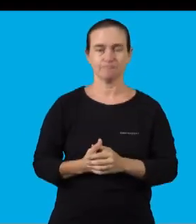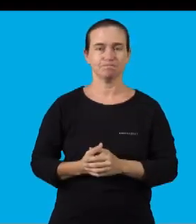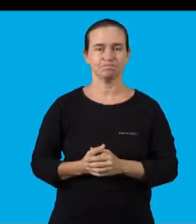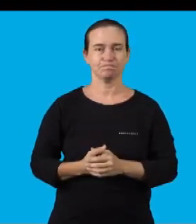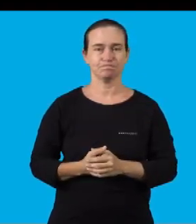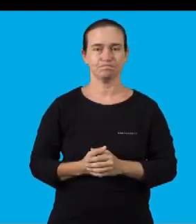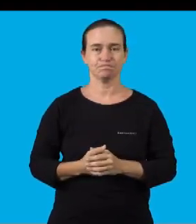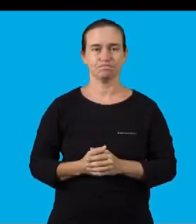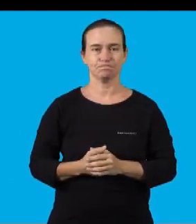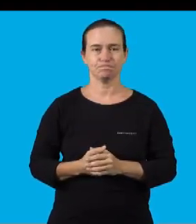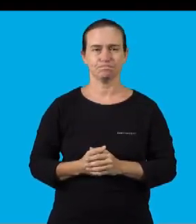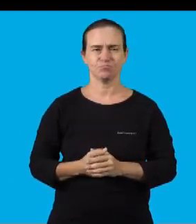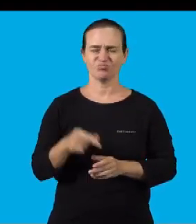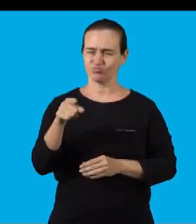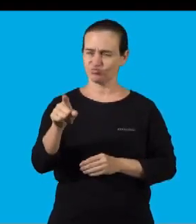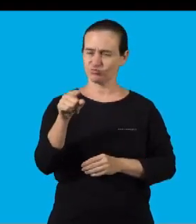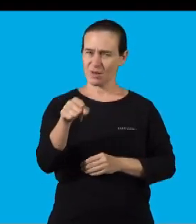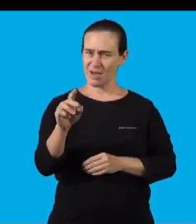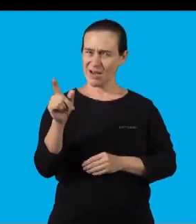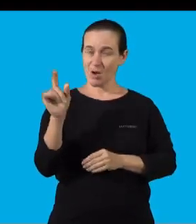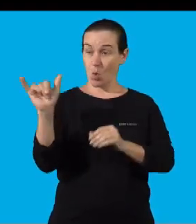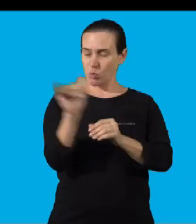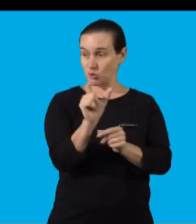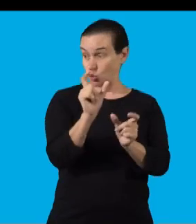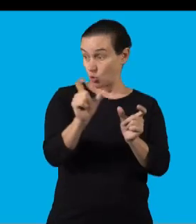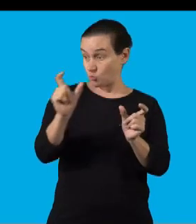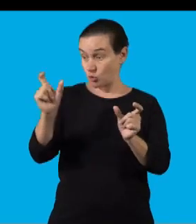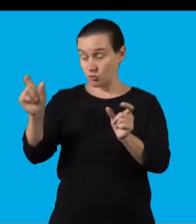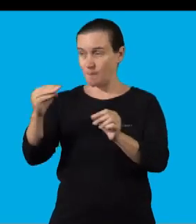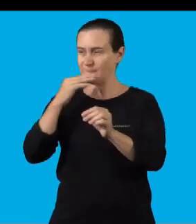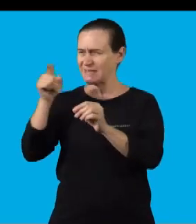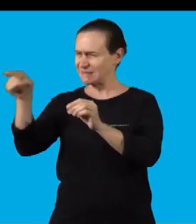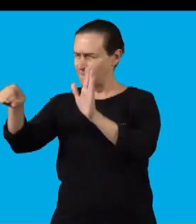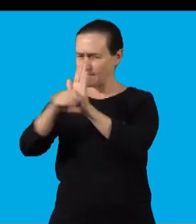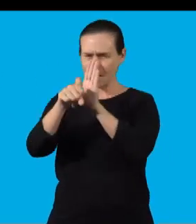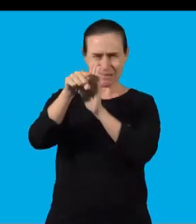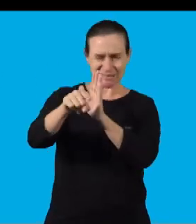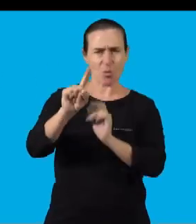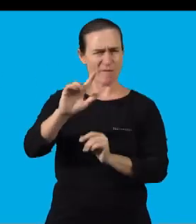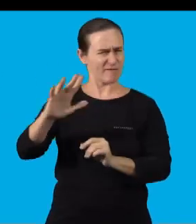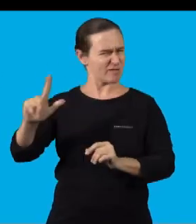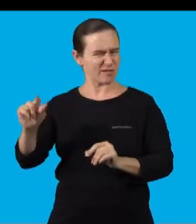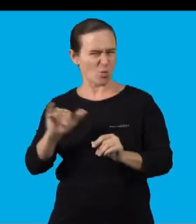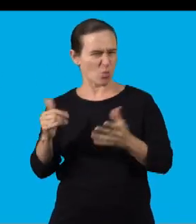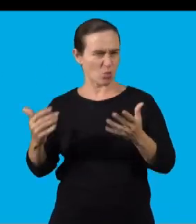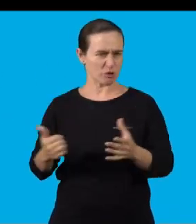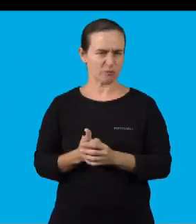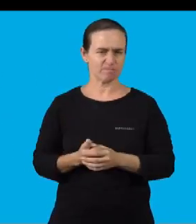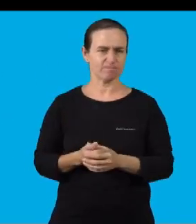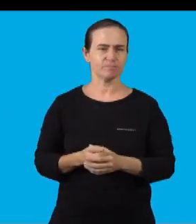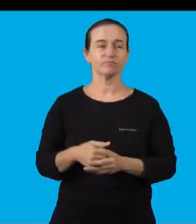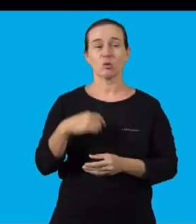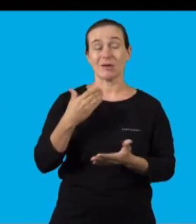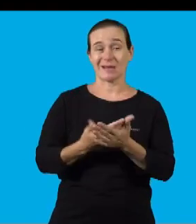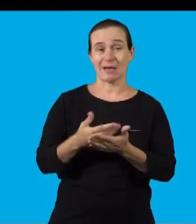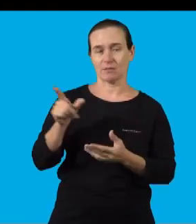plus 5. Now we need to find what sequence or which term is equals to 157. And of course,